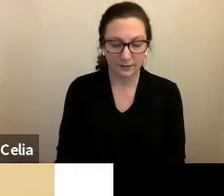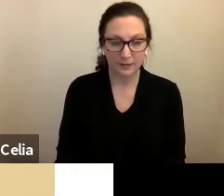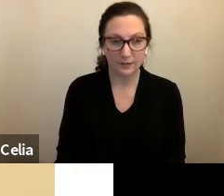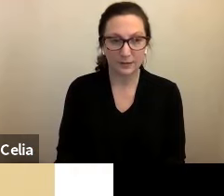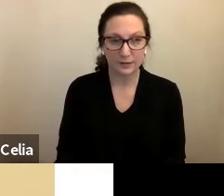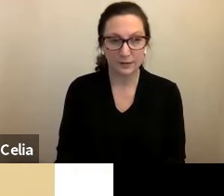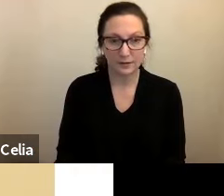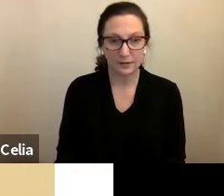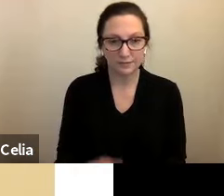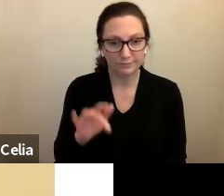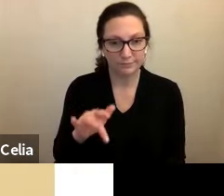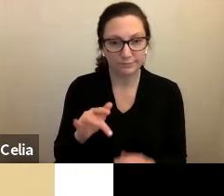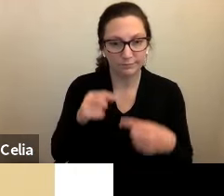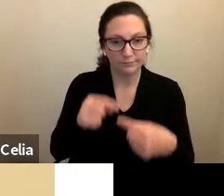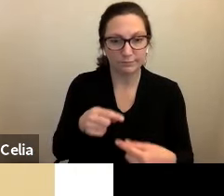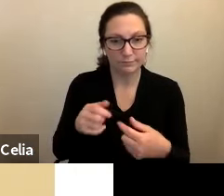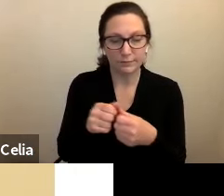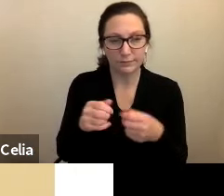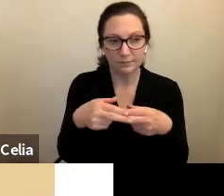It's not working.